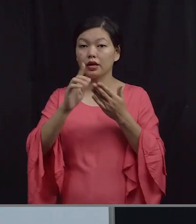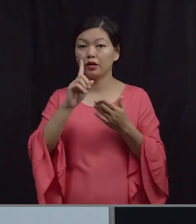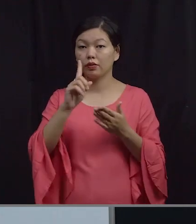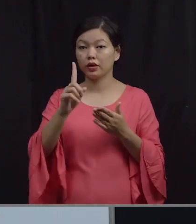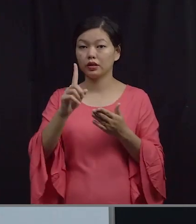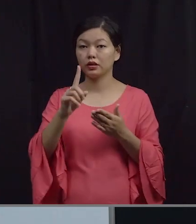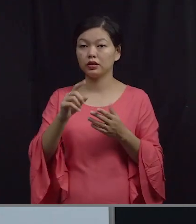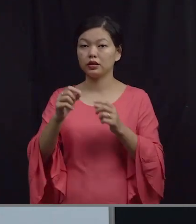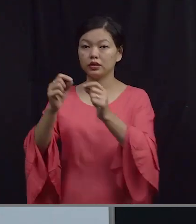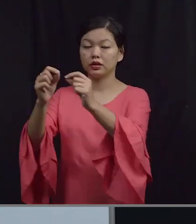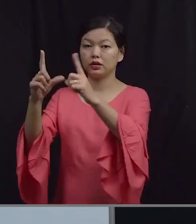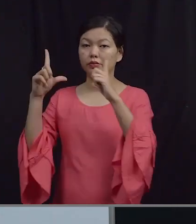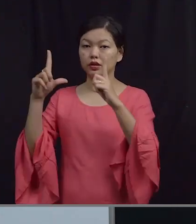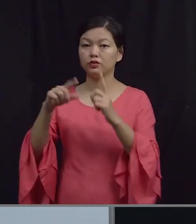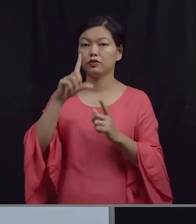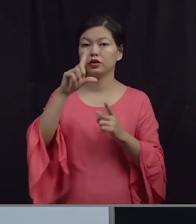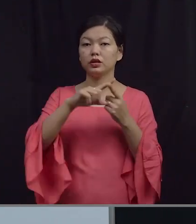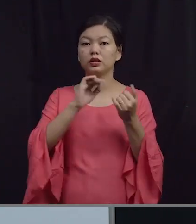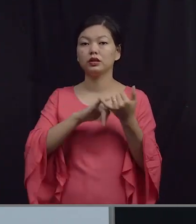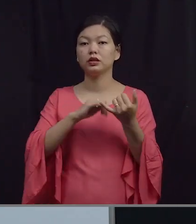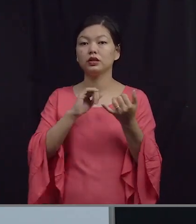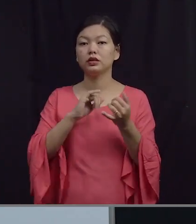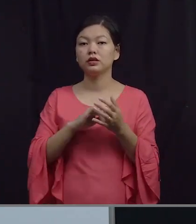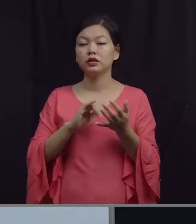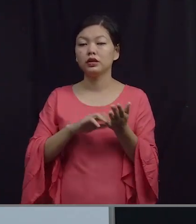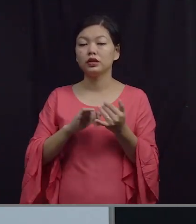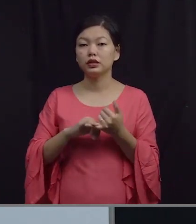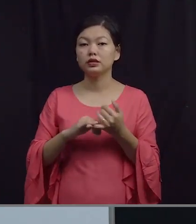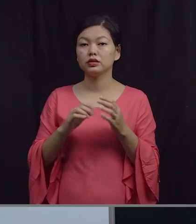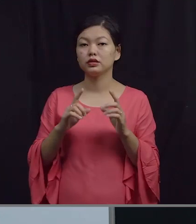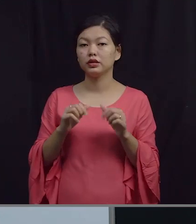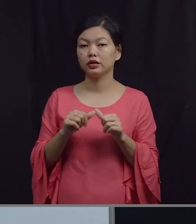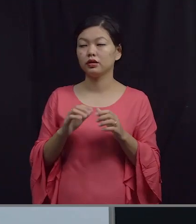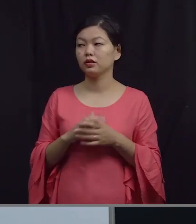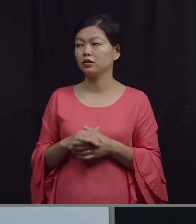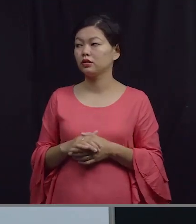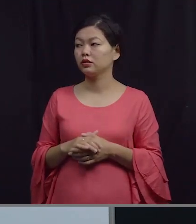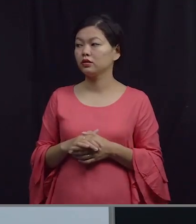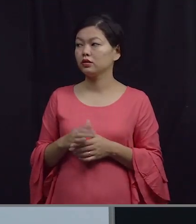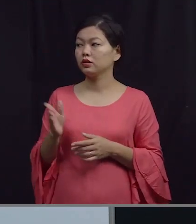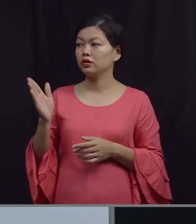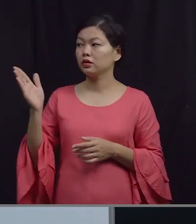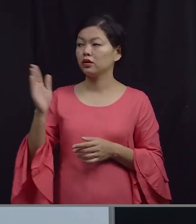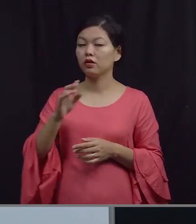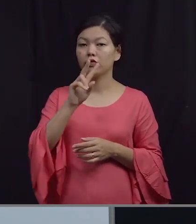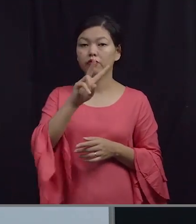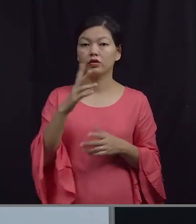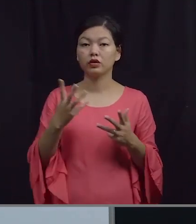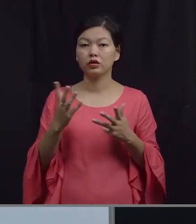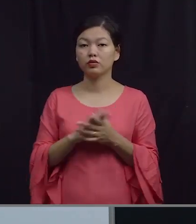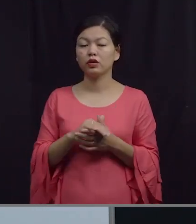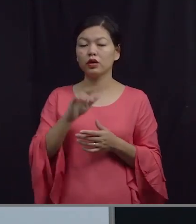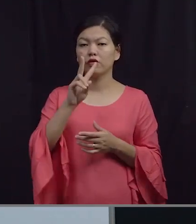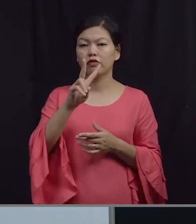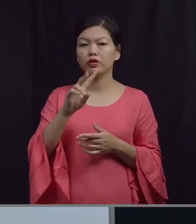lens B, so V1 is counted as the object distance. So I can write here, and this V is what?